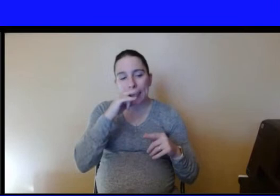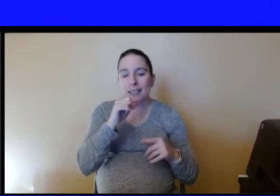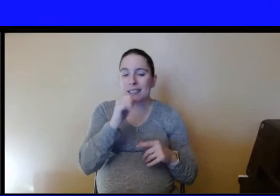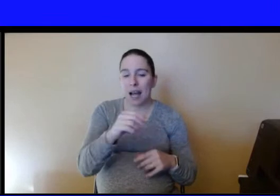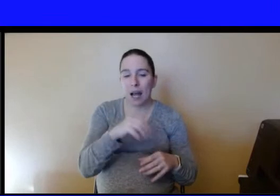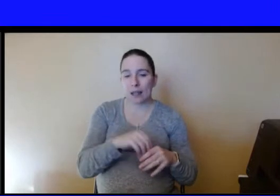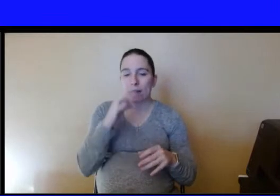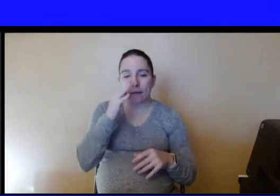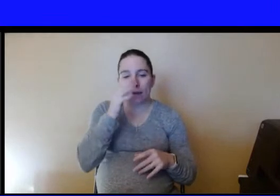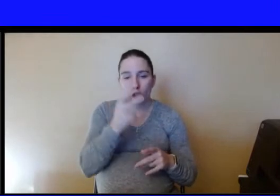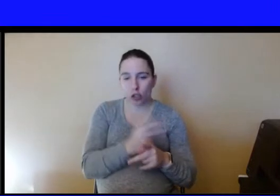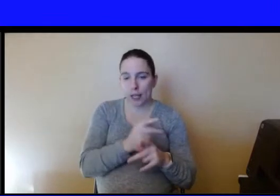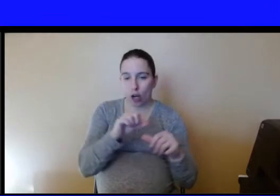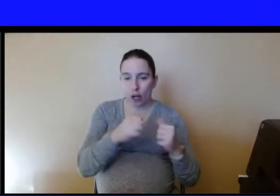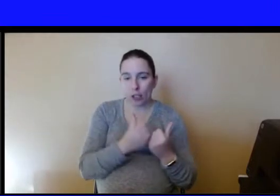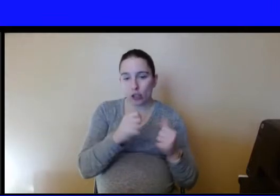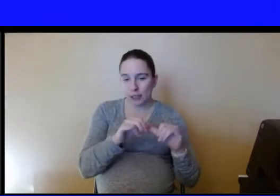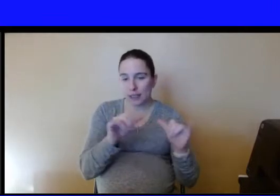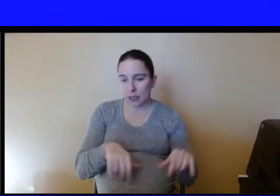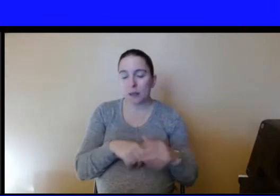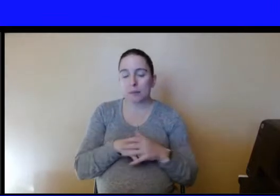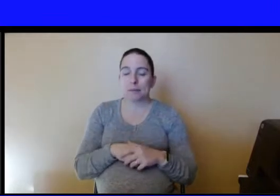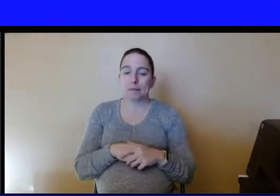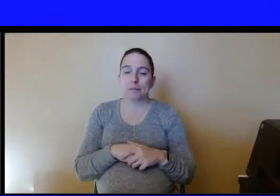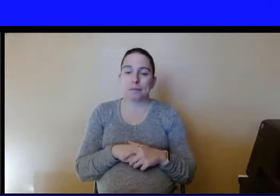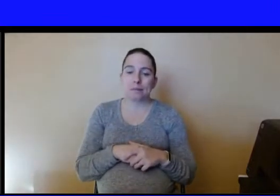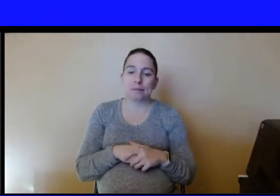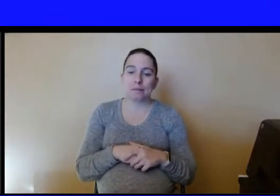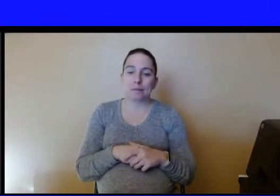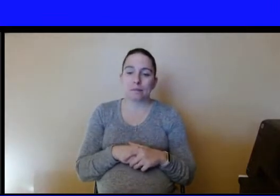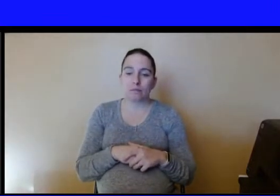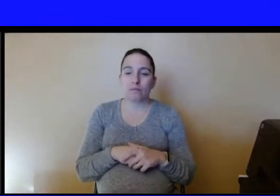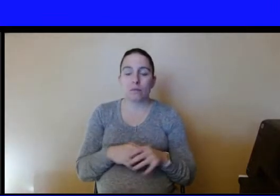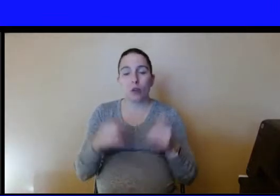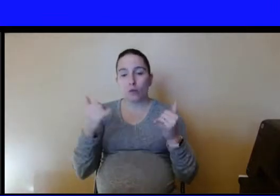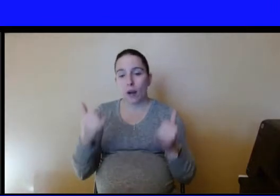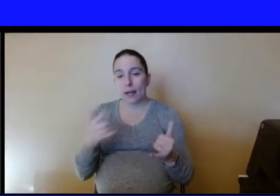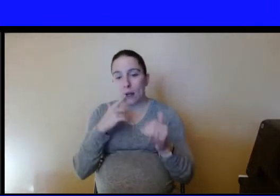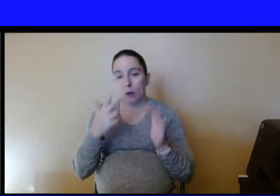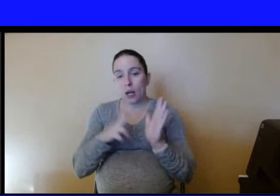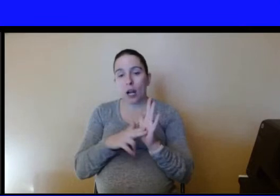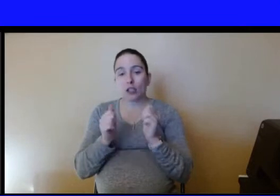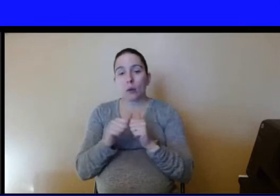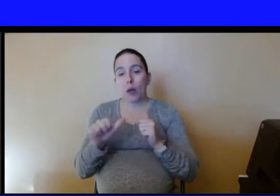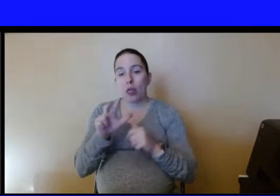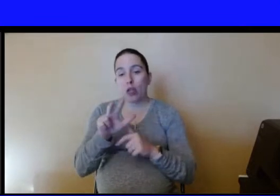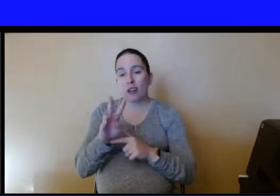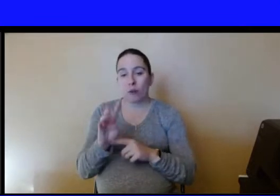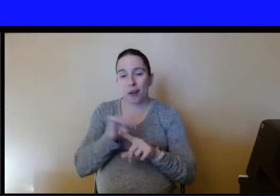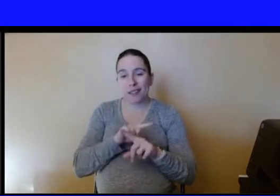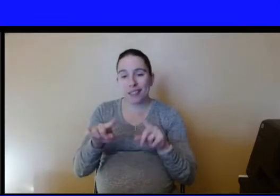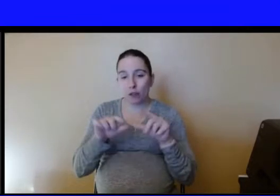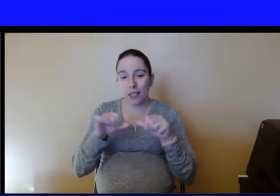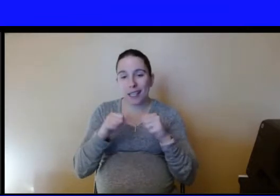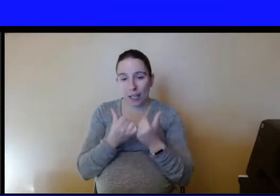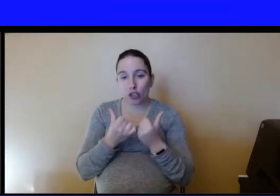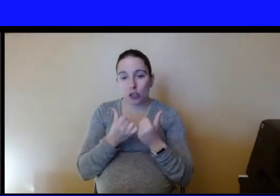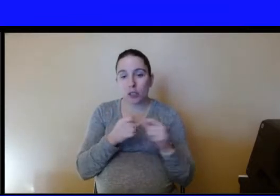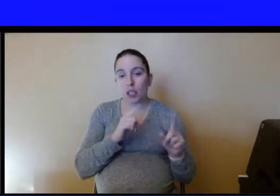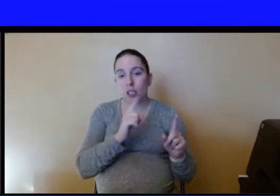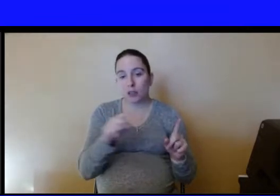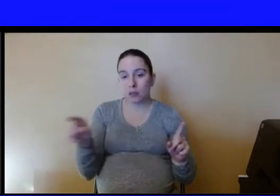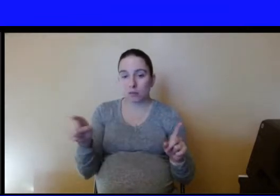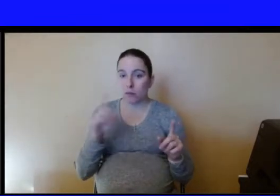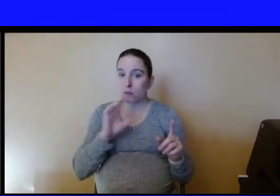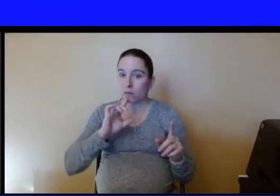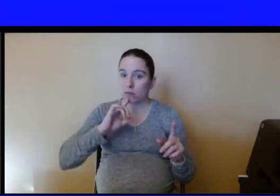foster care agencies do not have a lot of cash on hand, and so there was a concern with this transition just as they